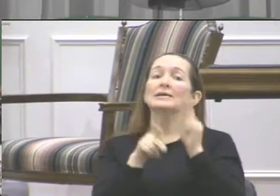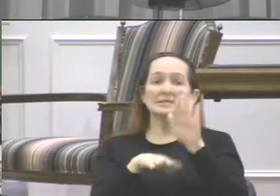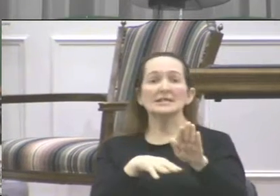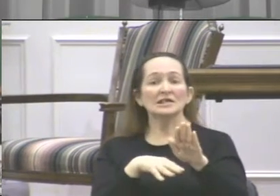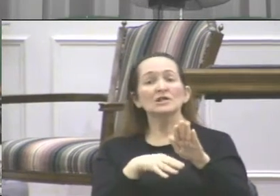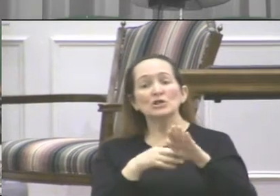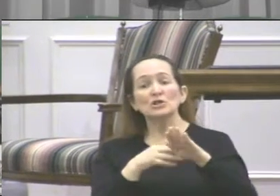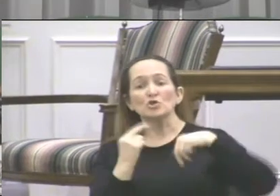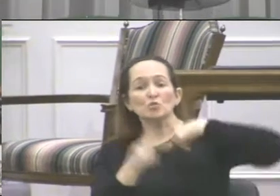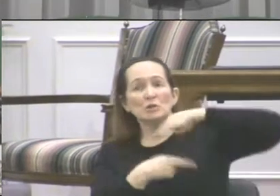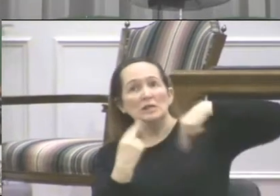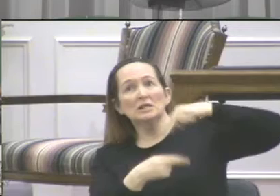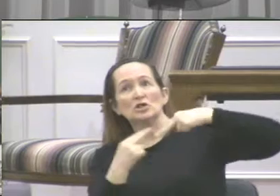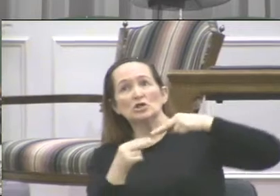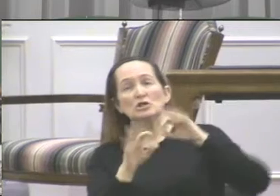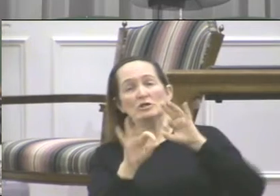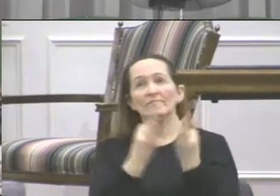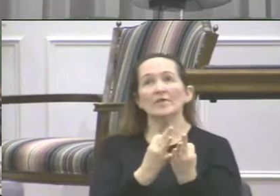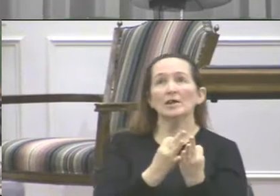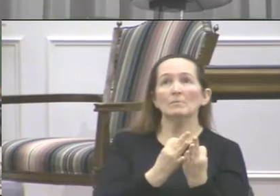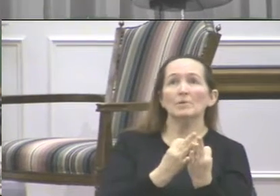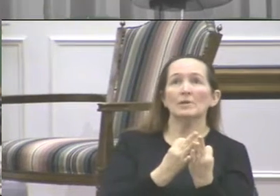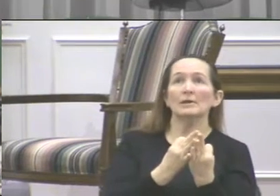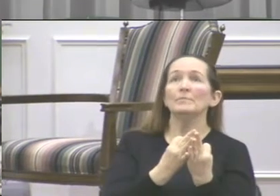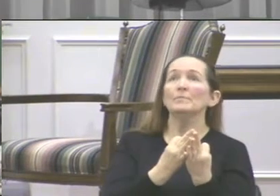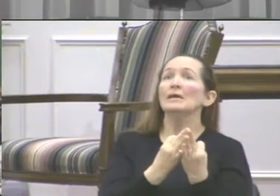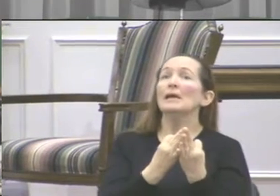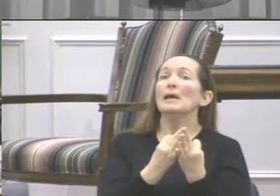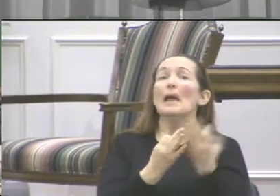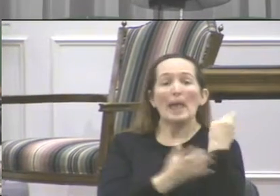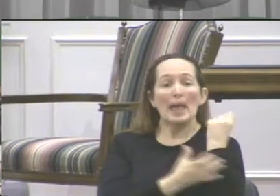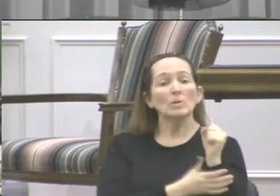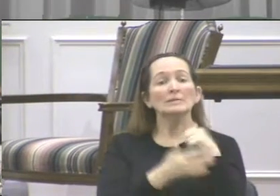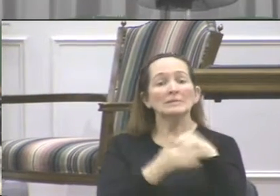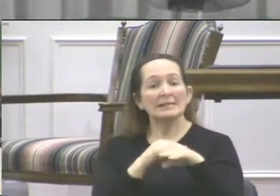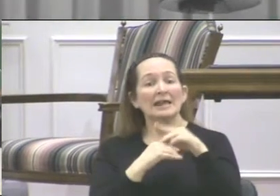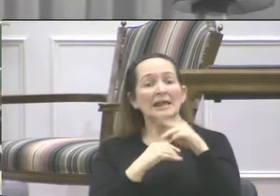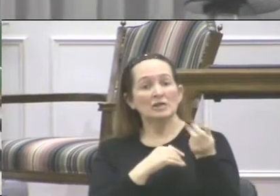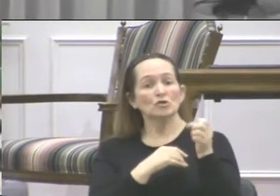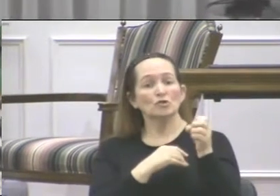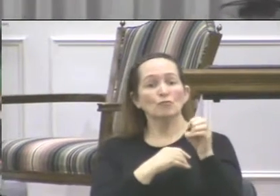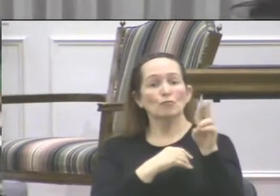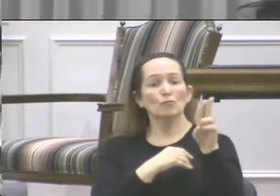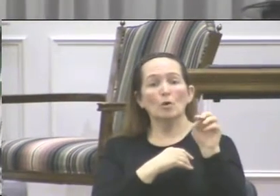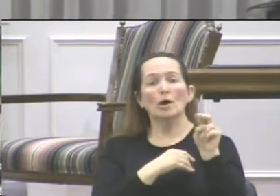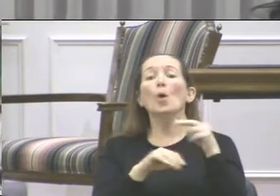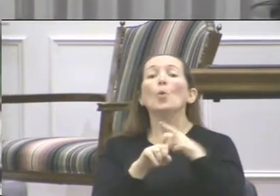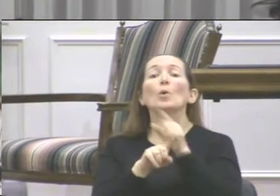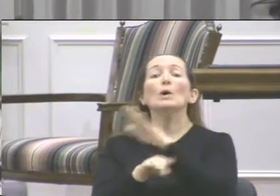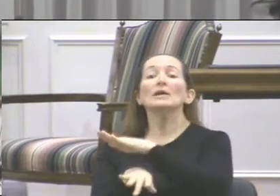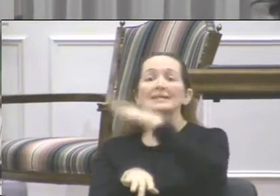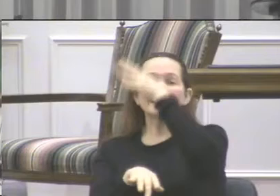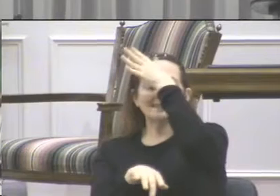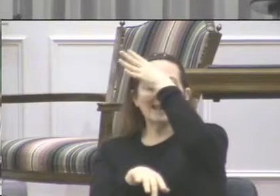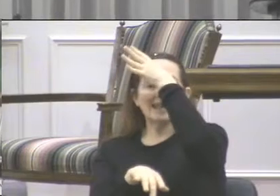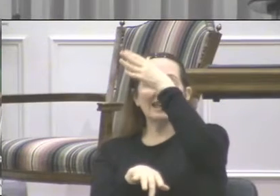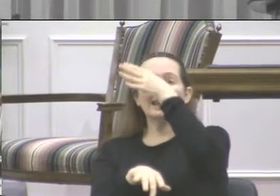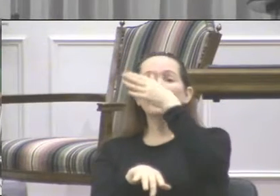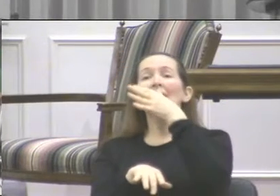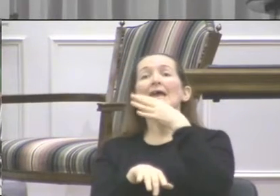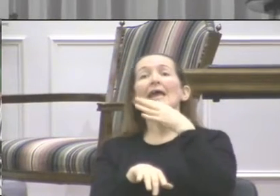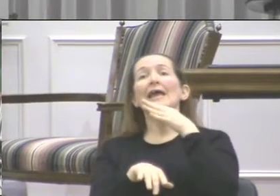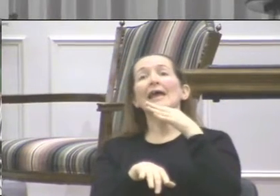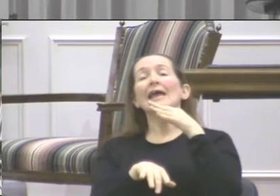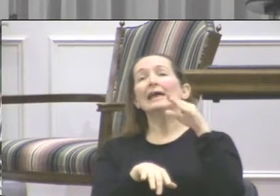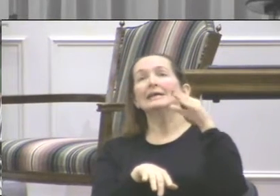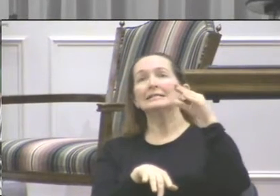already done that. He was in Haran, where his dad and his nephew and his wife had come and